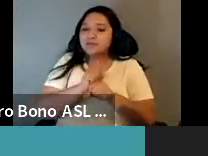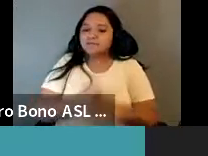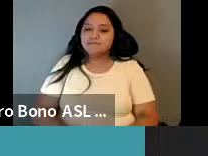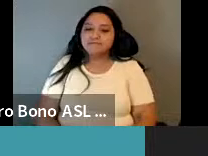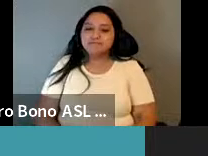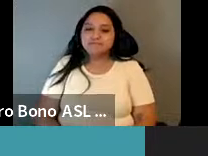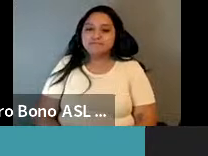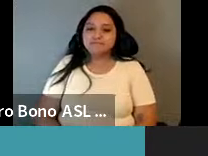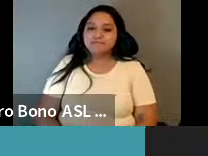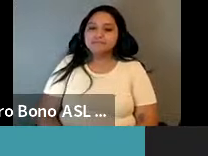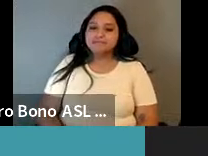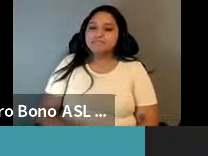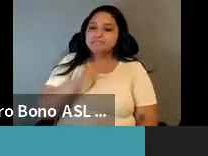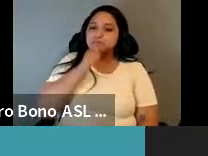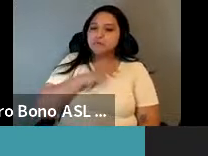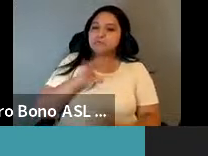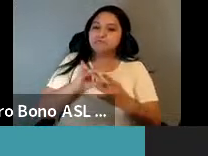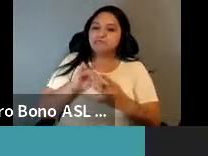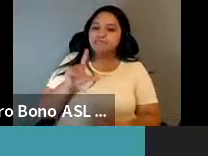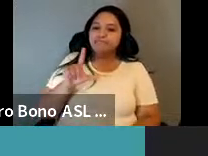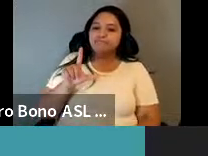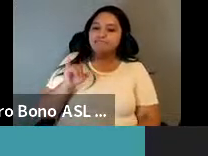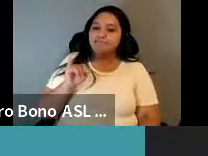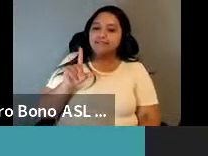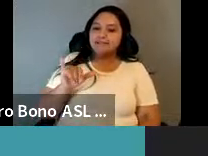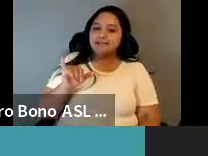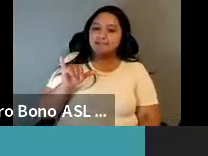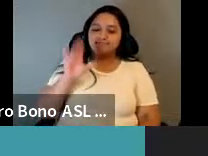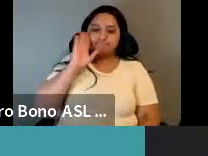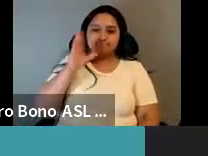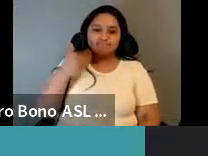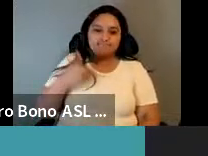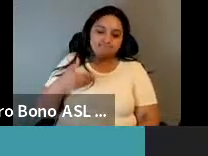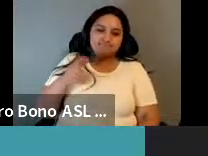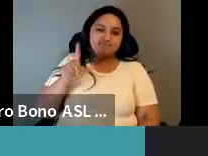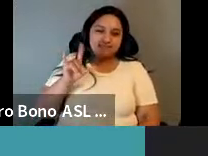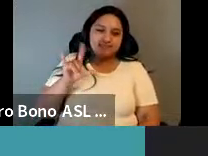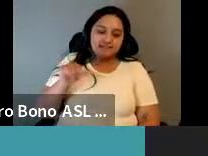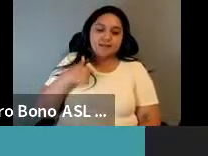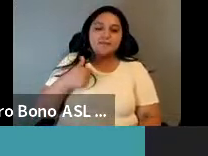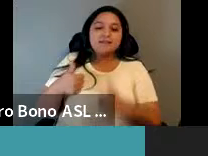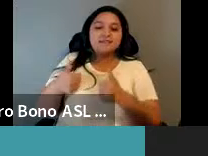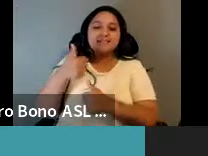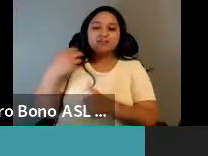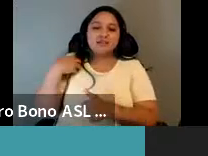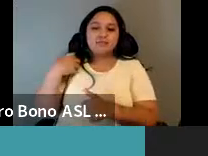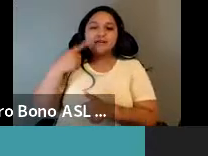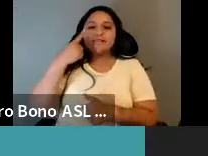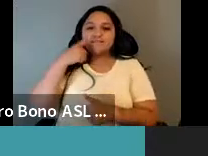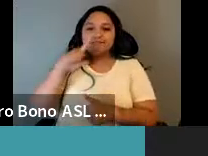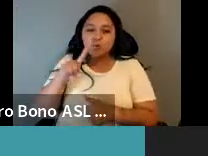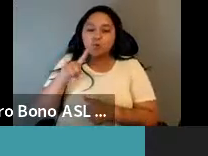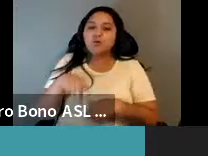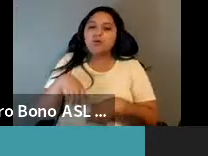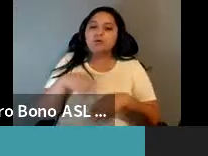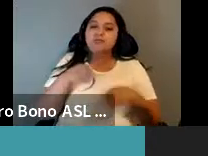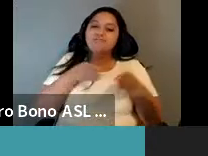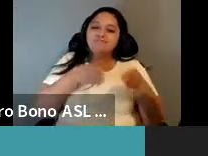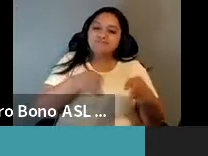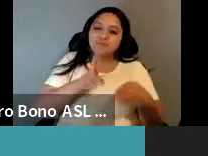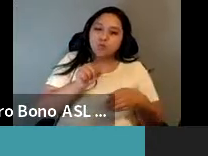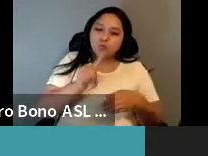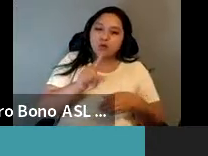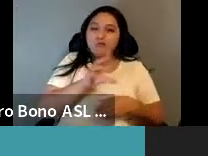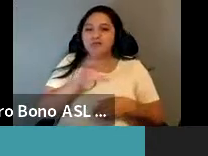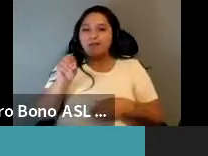Hi, everybody. Good evening. I'm Lily O'Brien, and I'm Senior Deputy for Transportation and Infrastructure for Supervisor